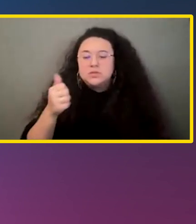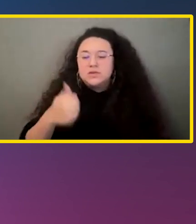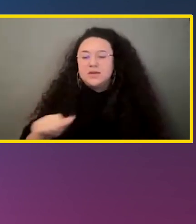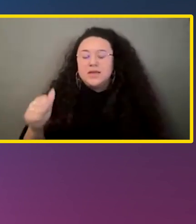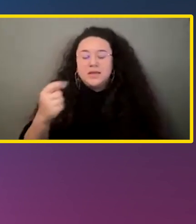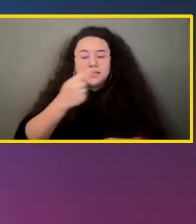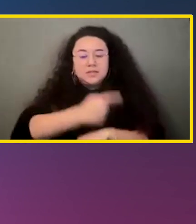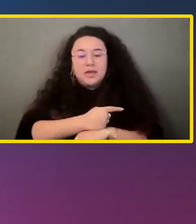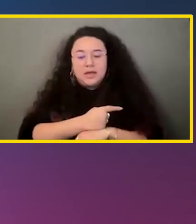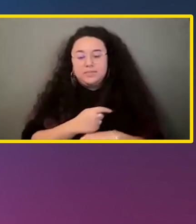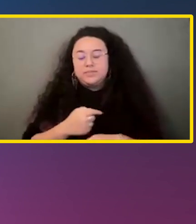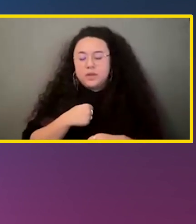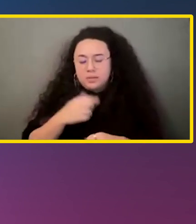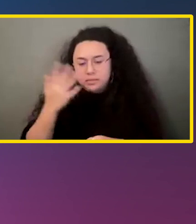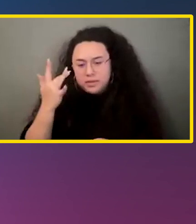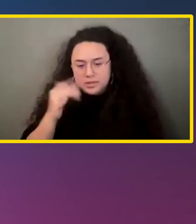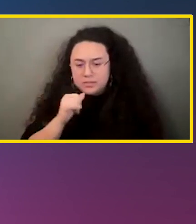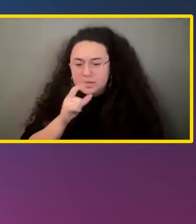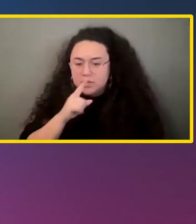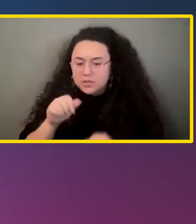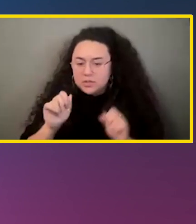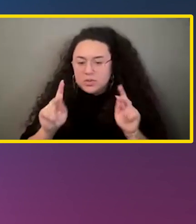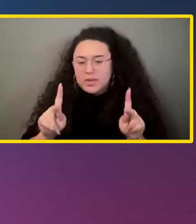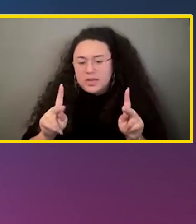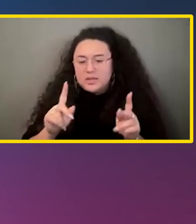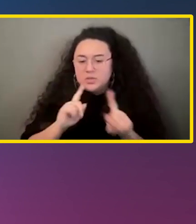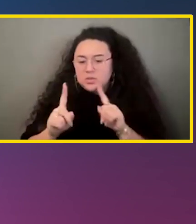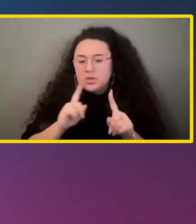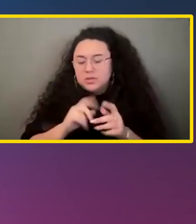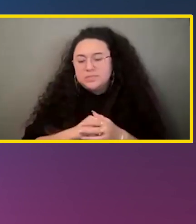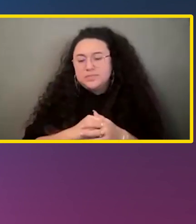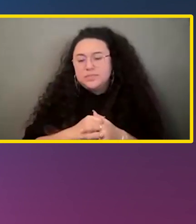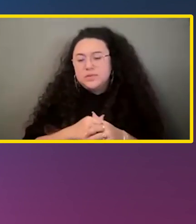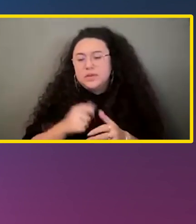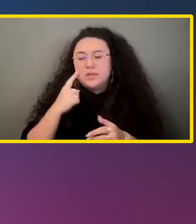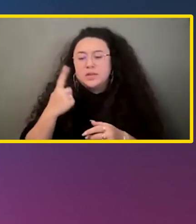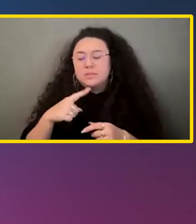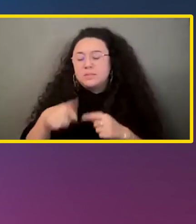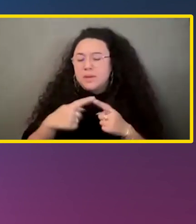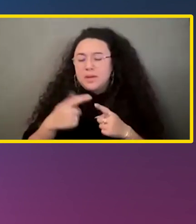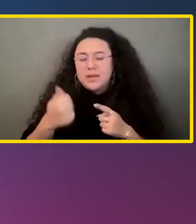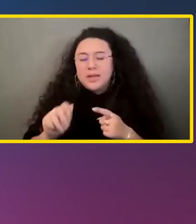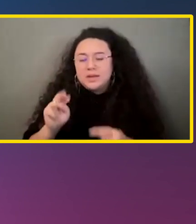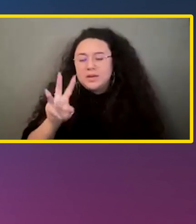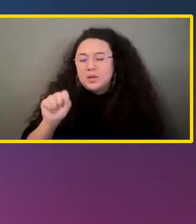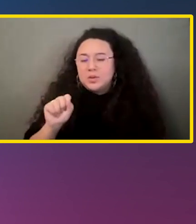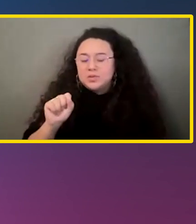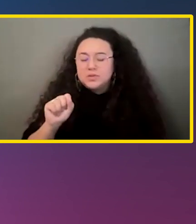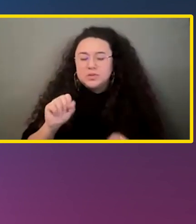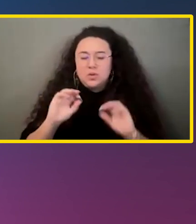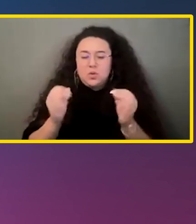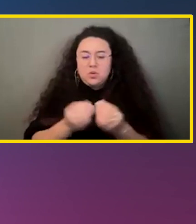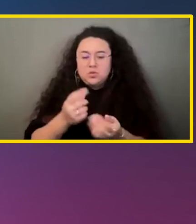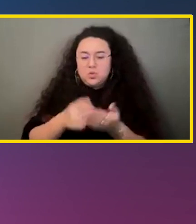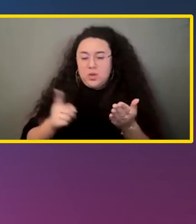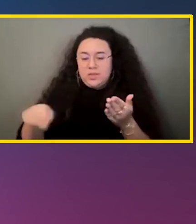day, because I don't know if this is okay to go into, but when you think about any news organization, what they choose